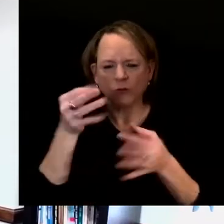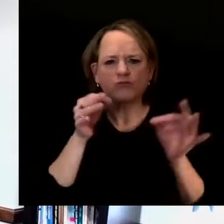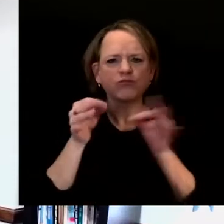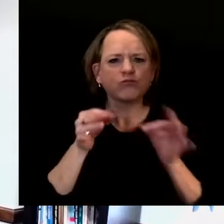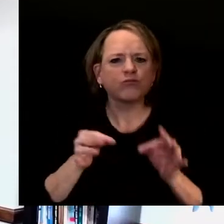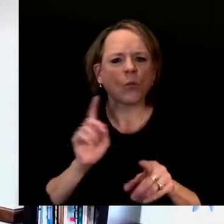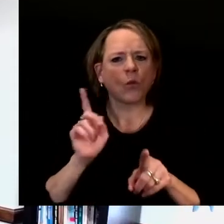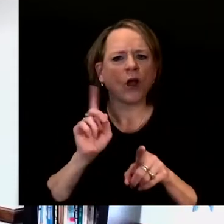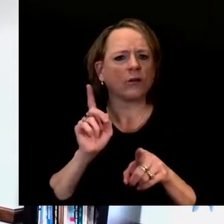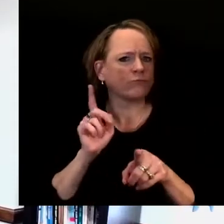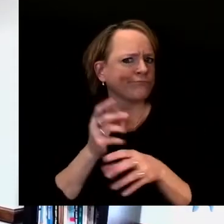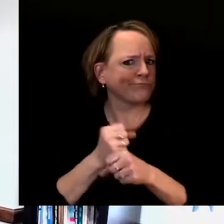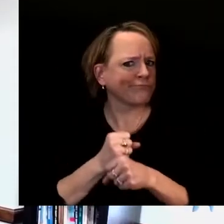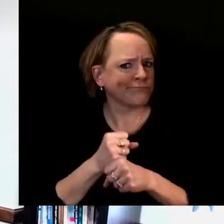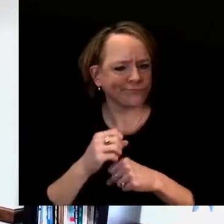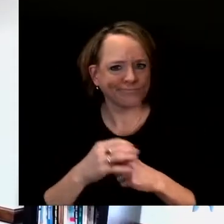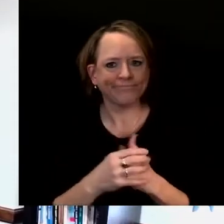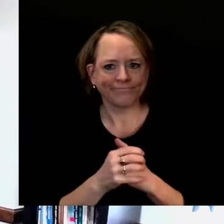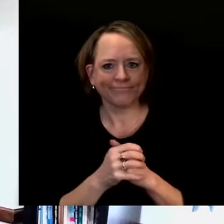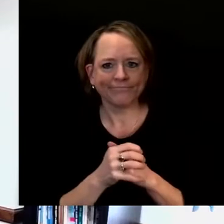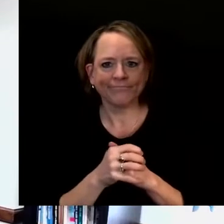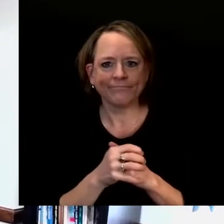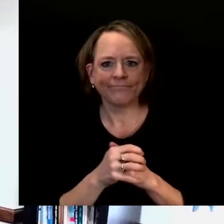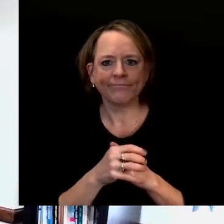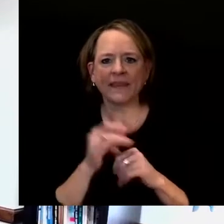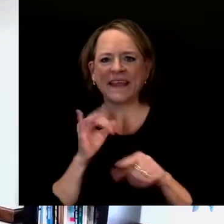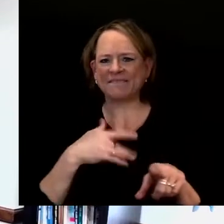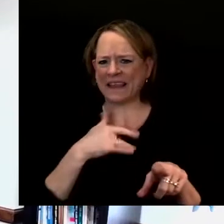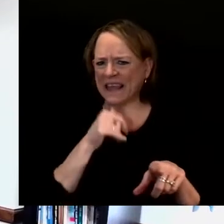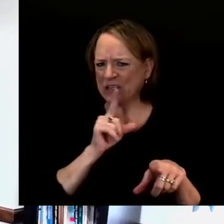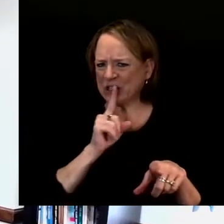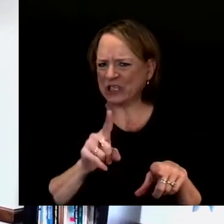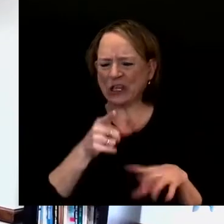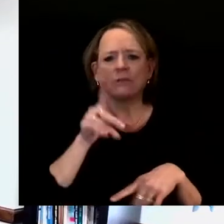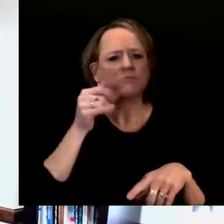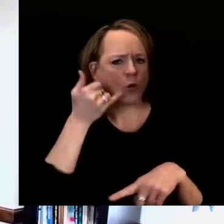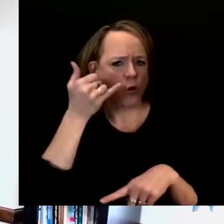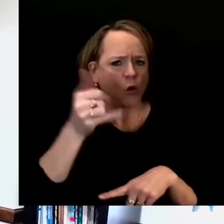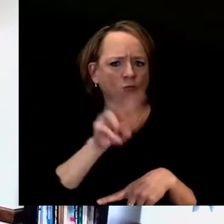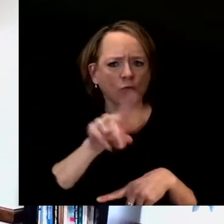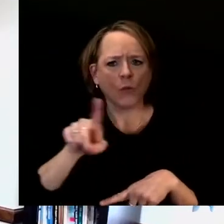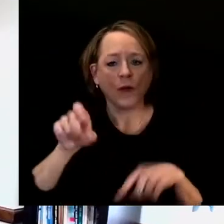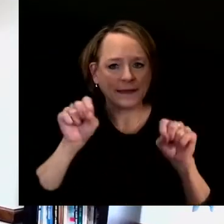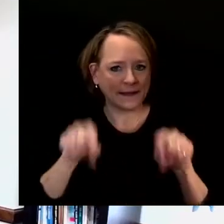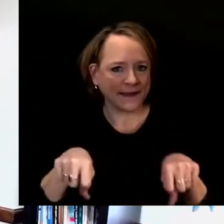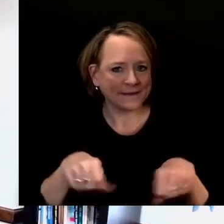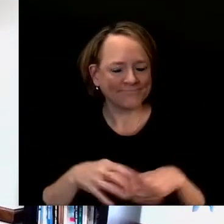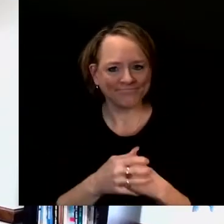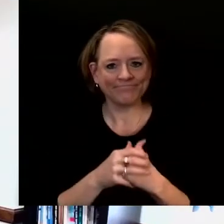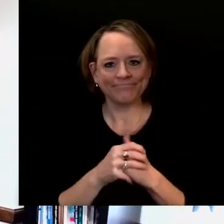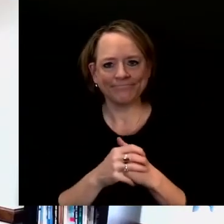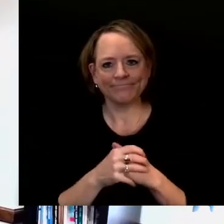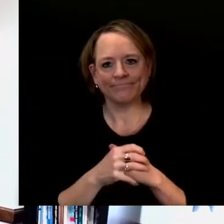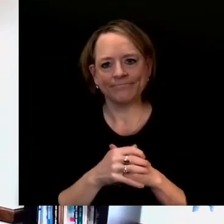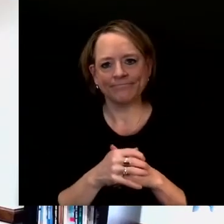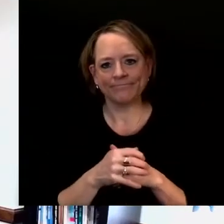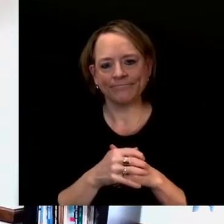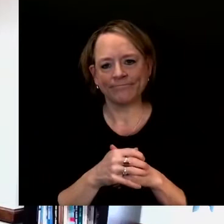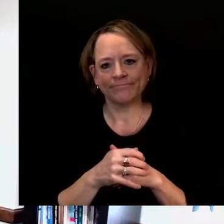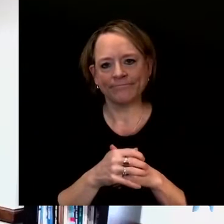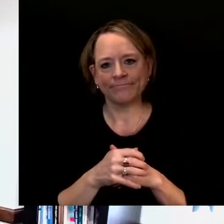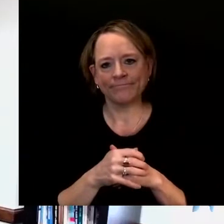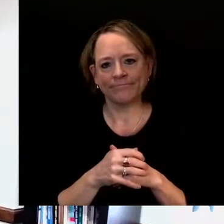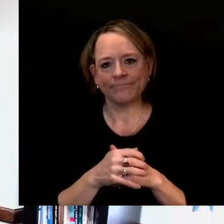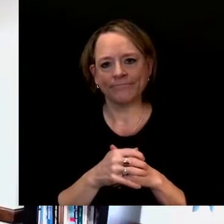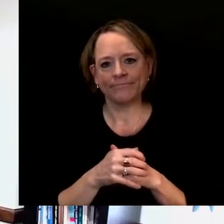assistance. Due to the increased demand for testing, it may take longer as well for you to receive your results. However,